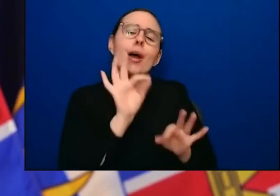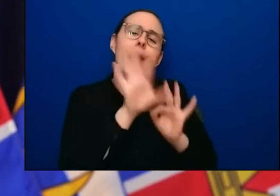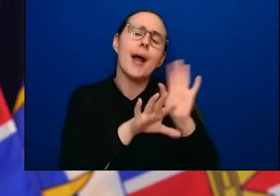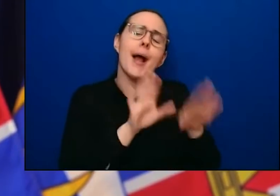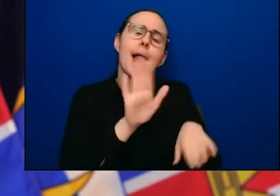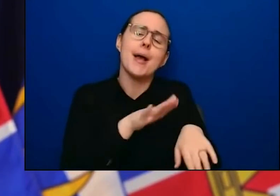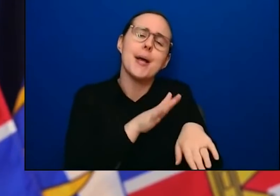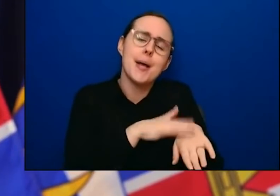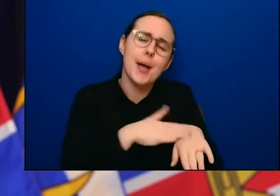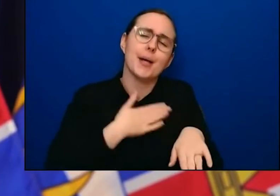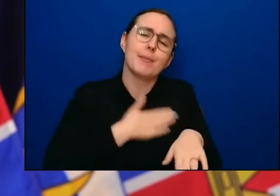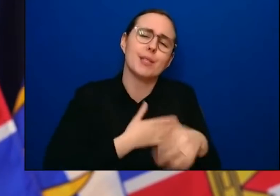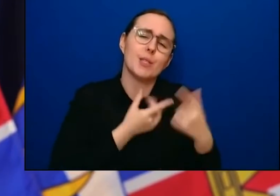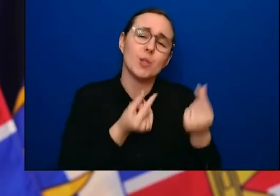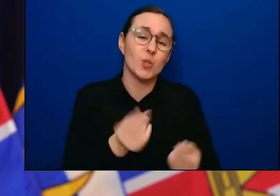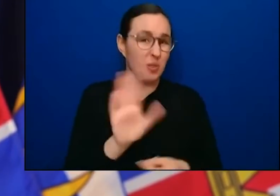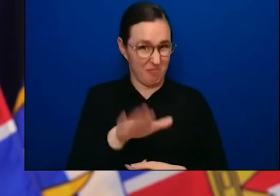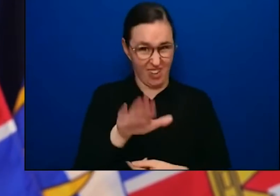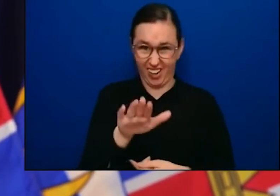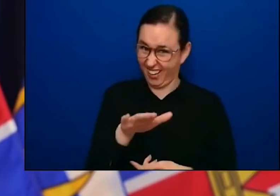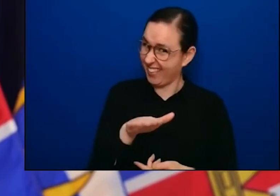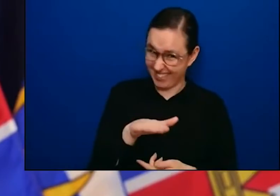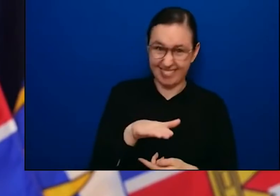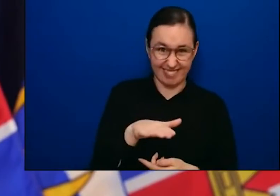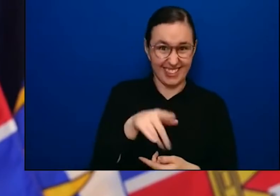Lisa, do you have a follow-up?